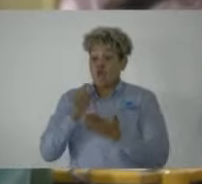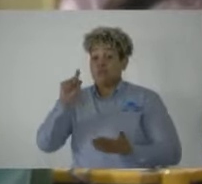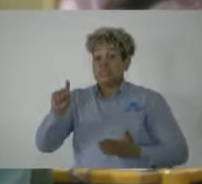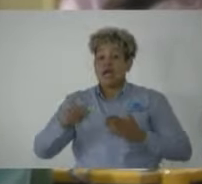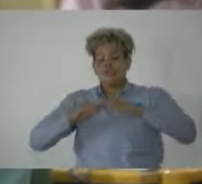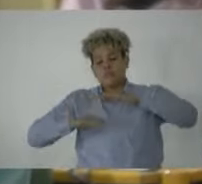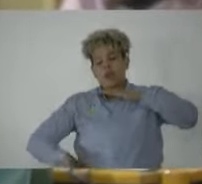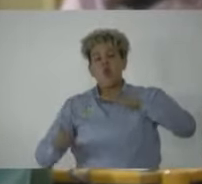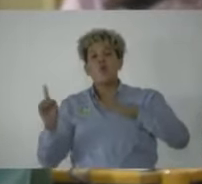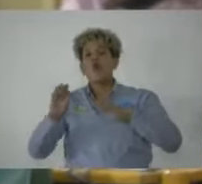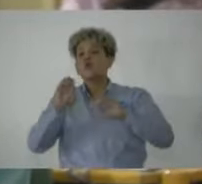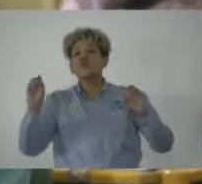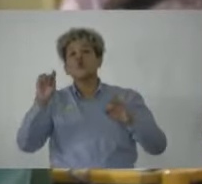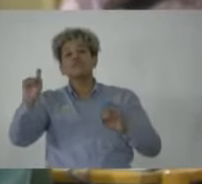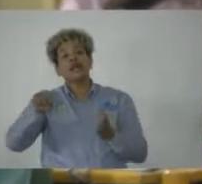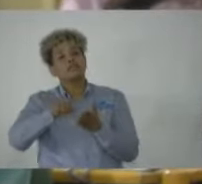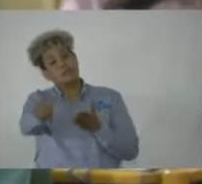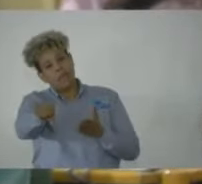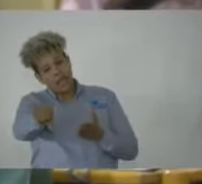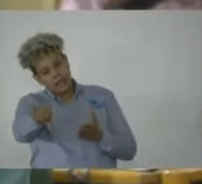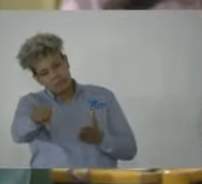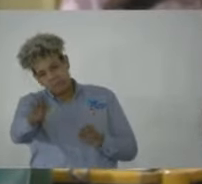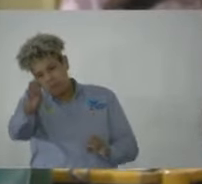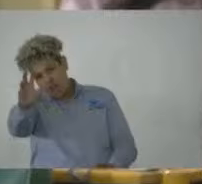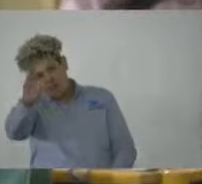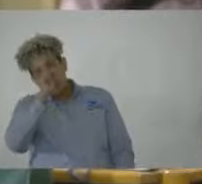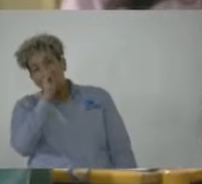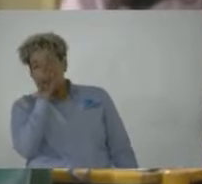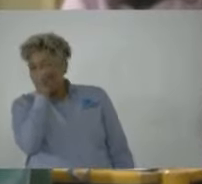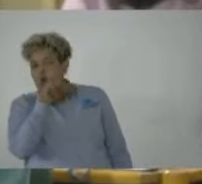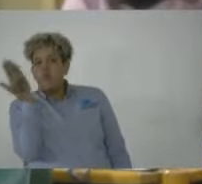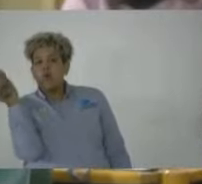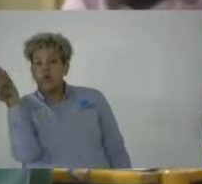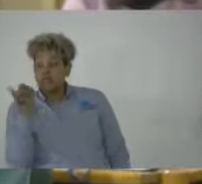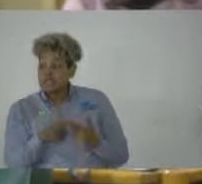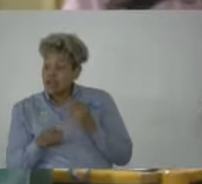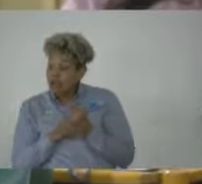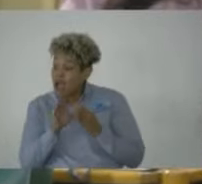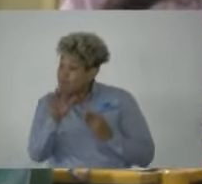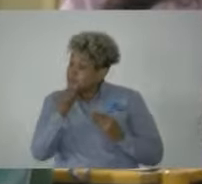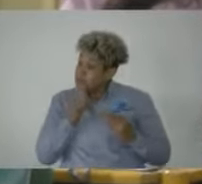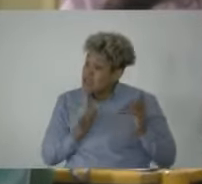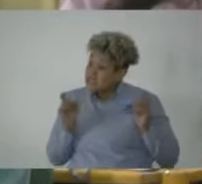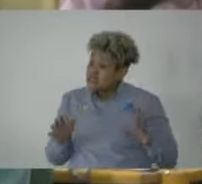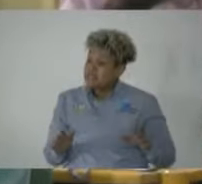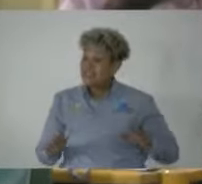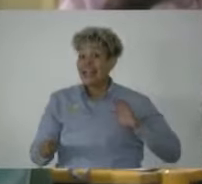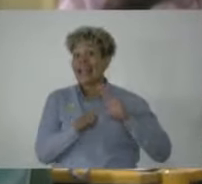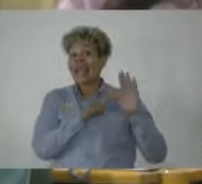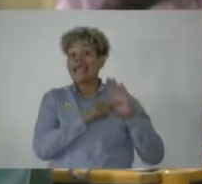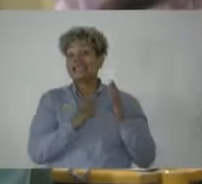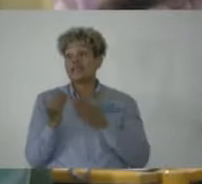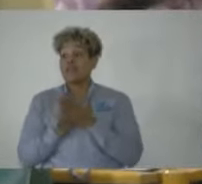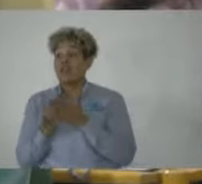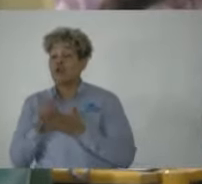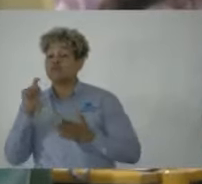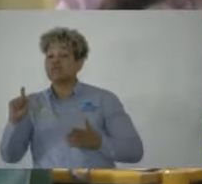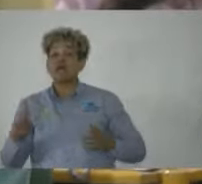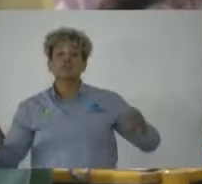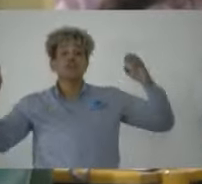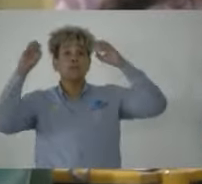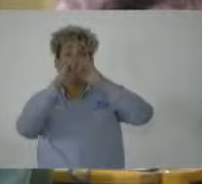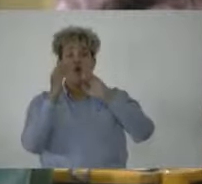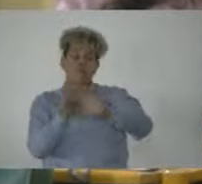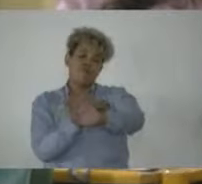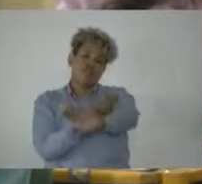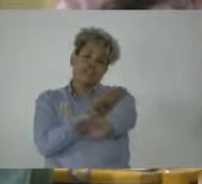below which no tax is paid at all. Madam Speaker, negative income tax is even more